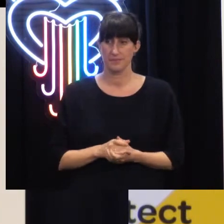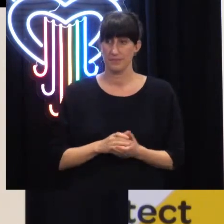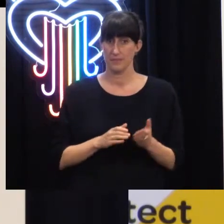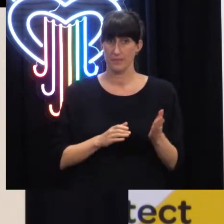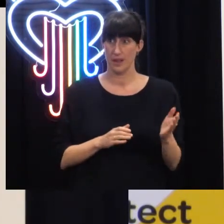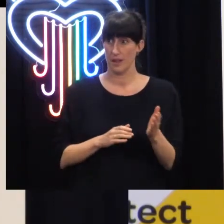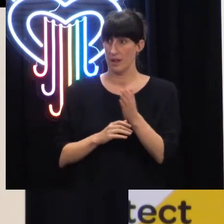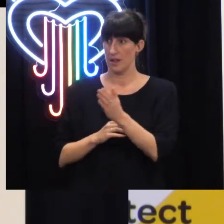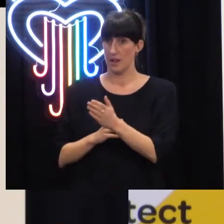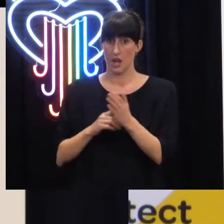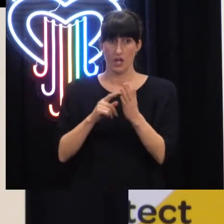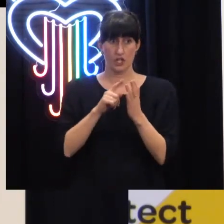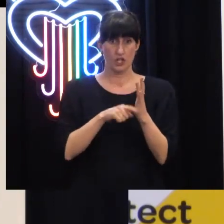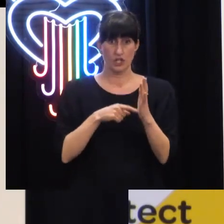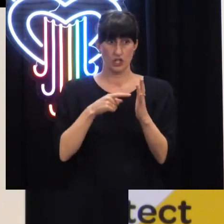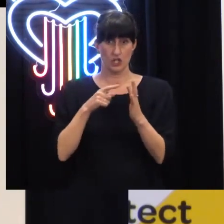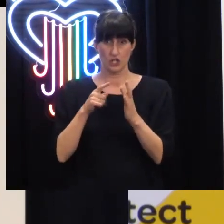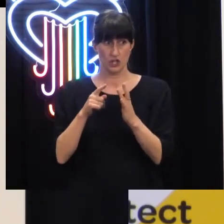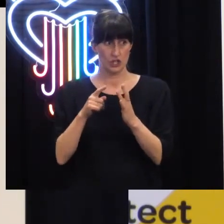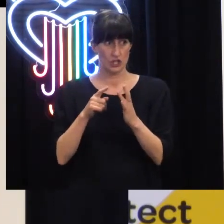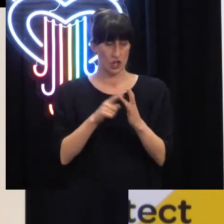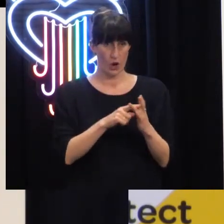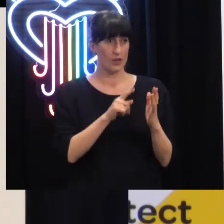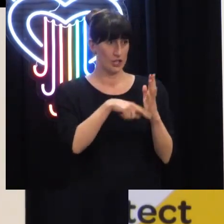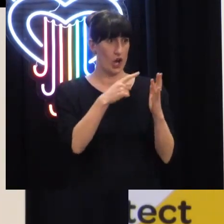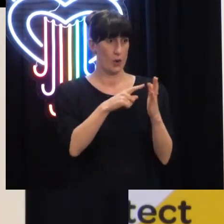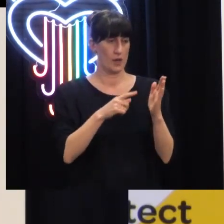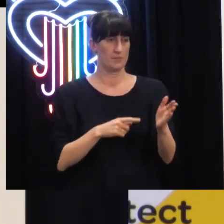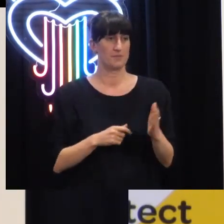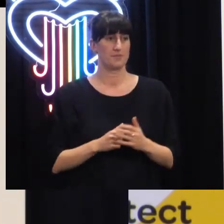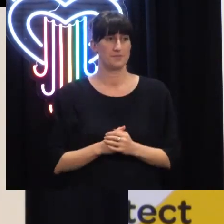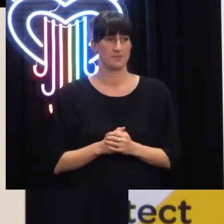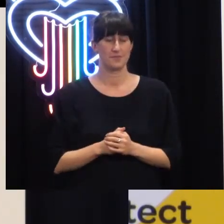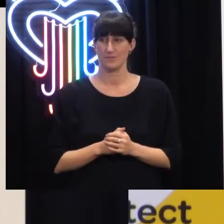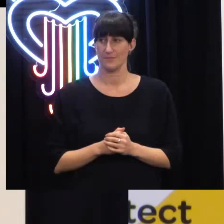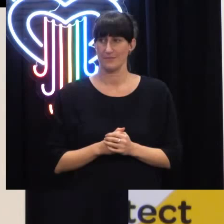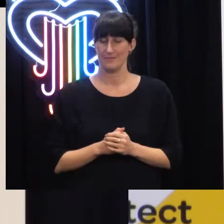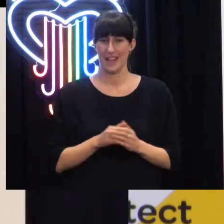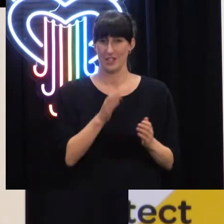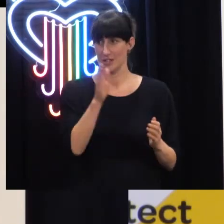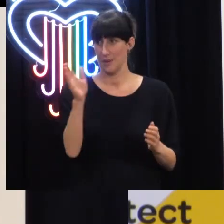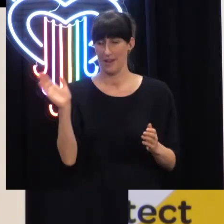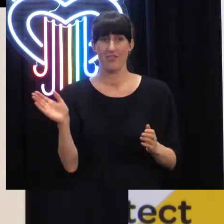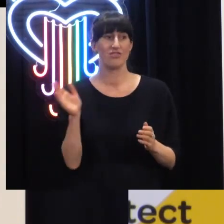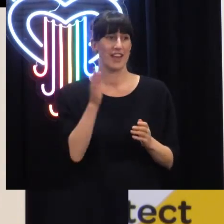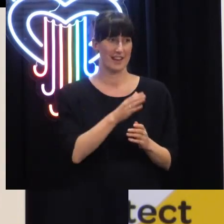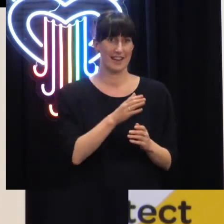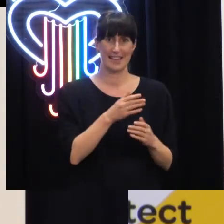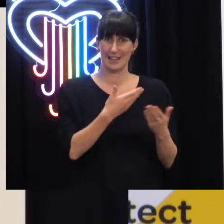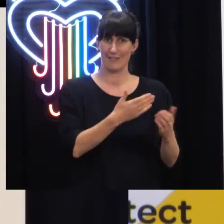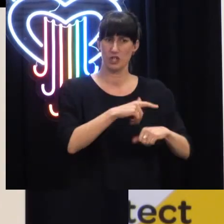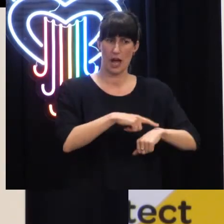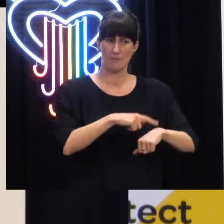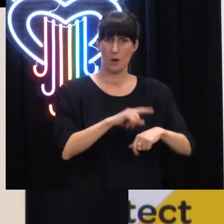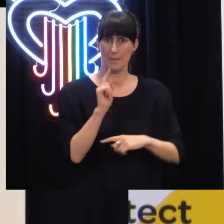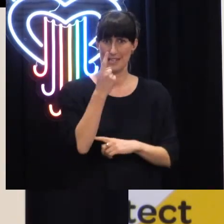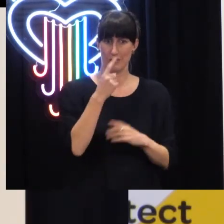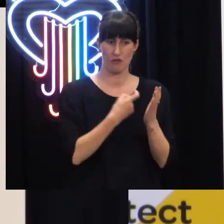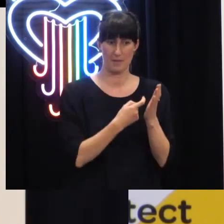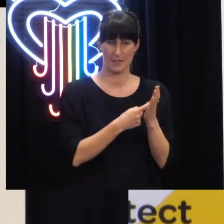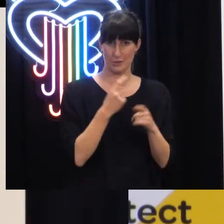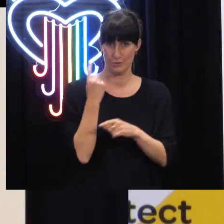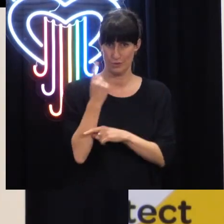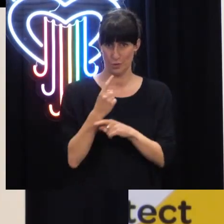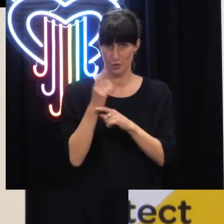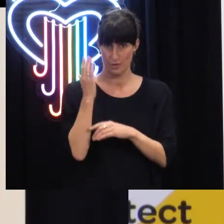to go Joe, Jason, Mark, and then I'll come back to you, Claire. And then I'm going to leave a little bit of time for Minister Robertson. Just on